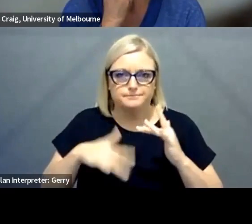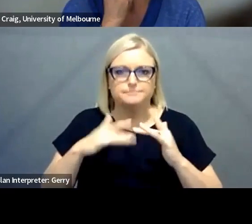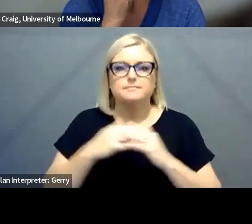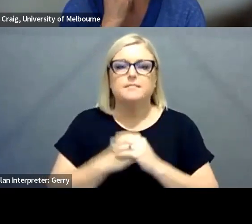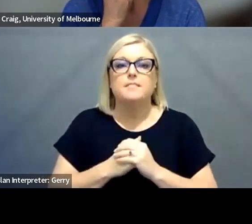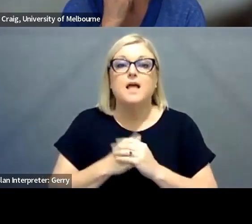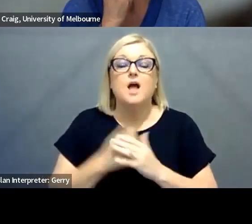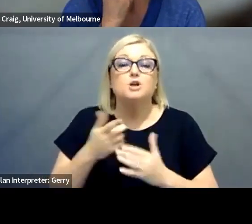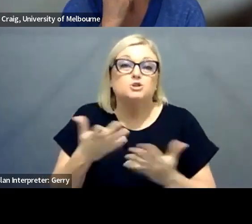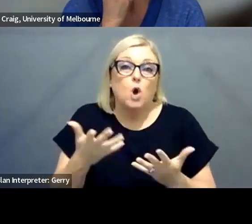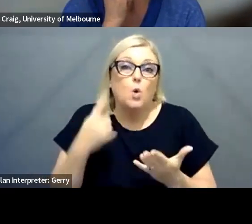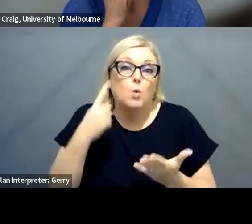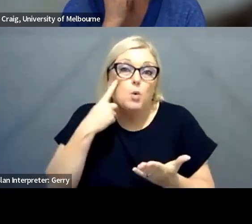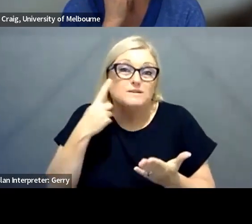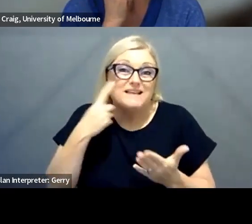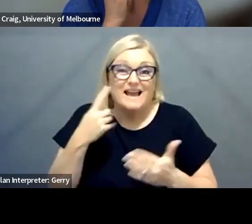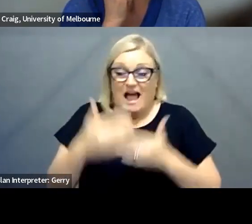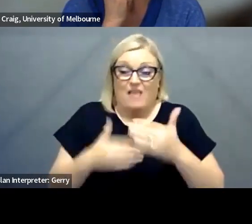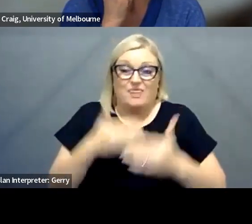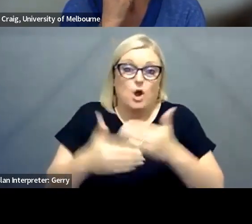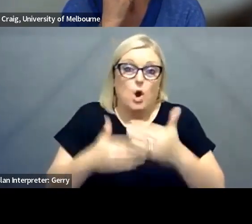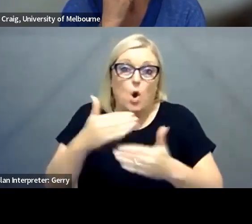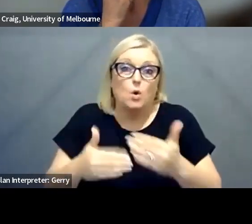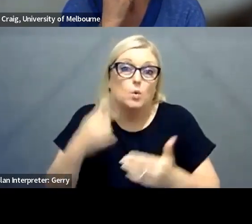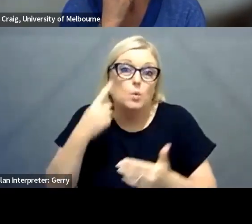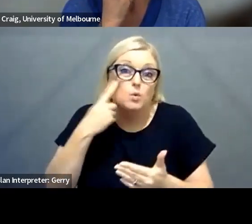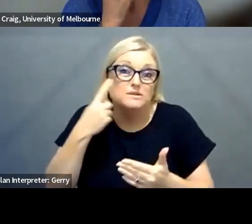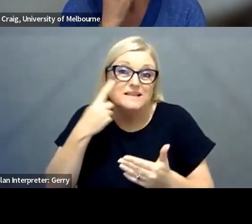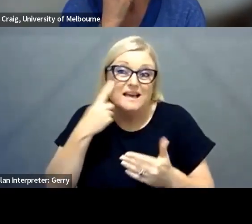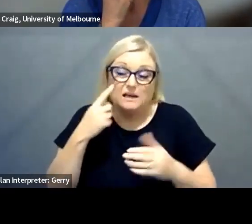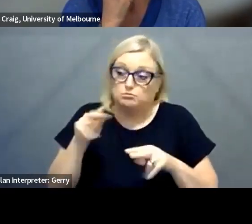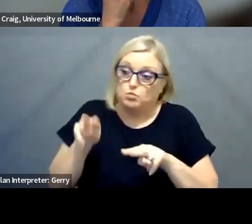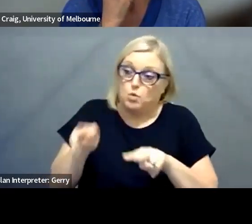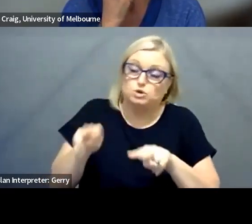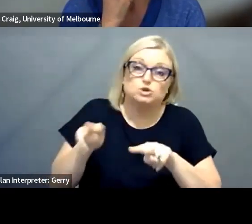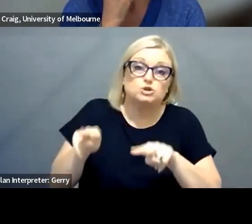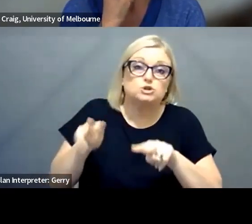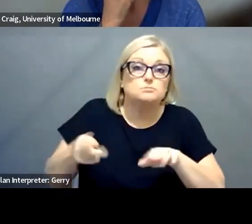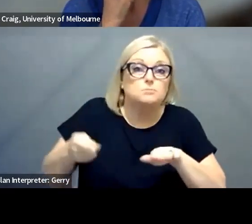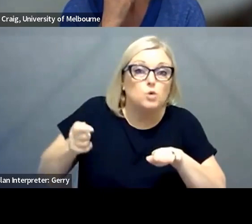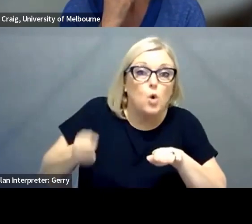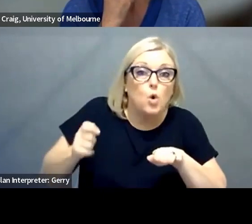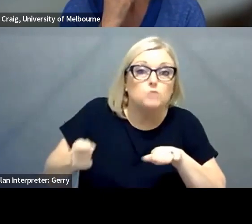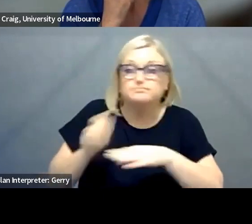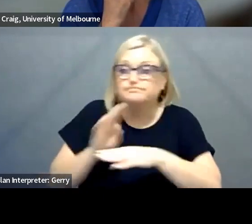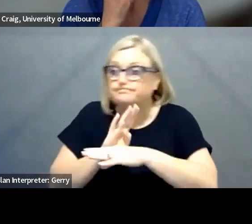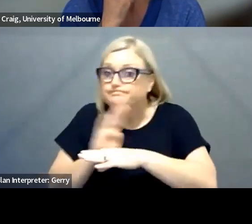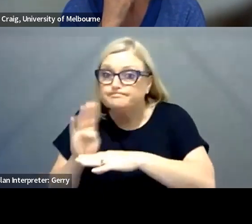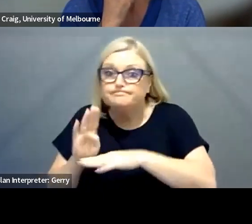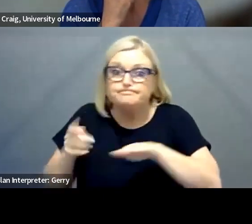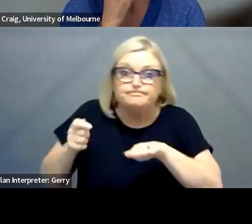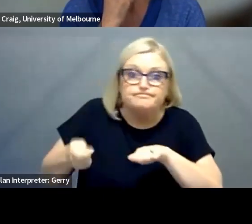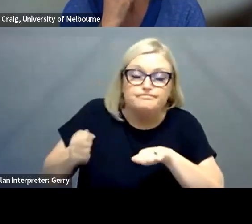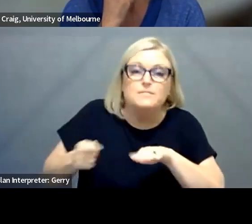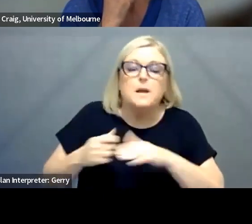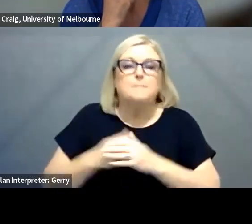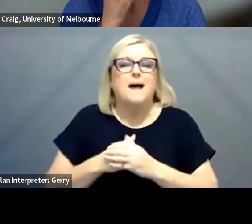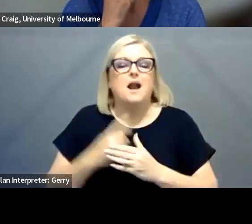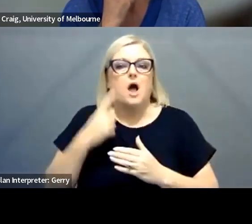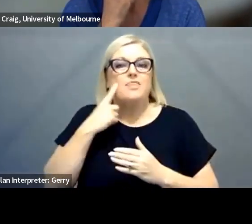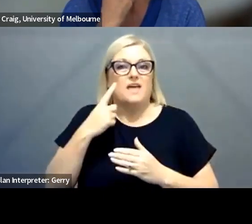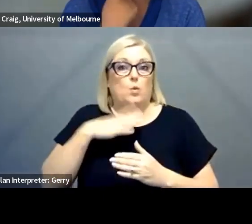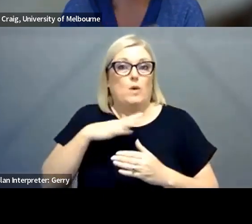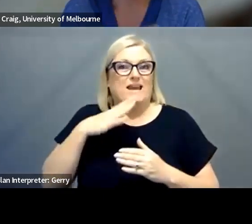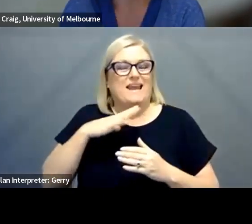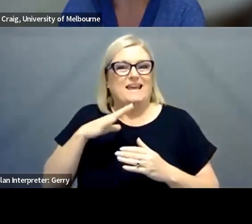we'll see how these things evolve, but I think a spotlight in this area in the workplace is really needed